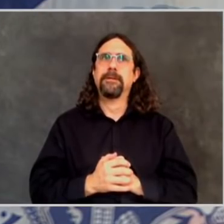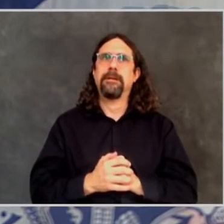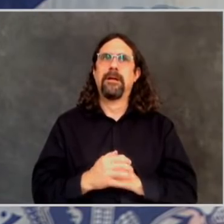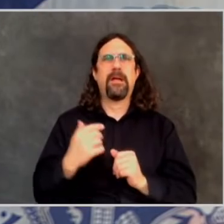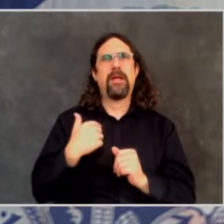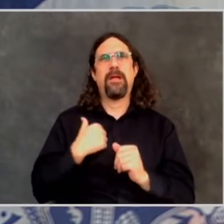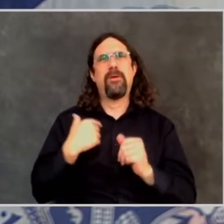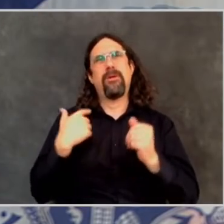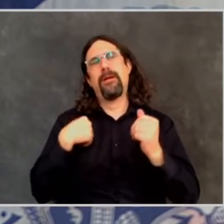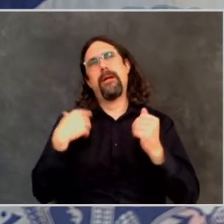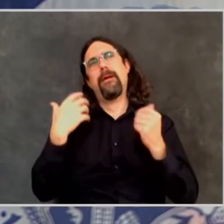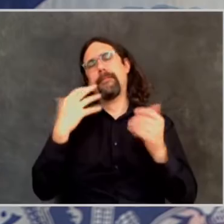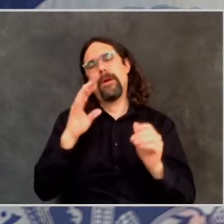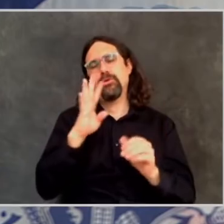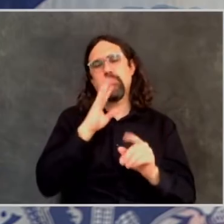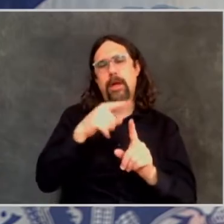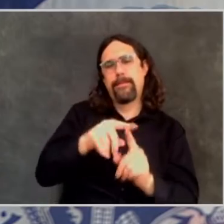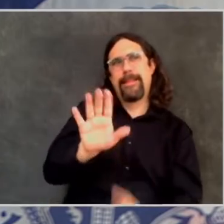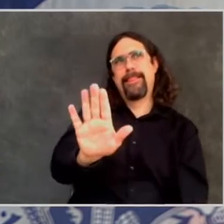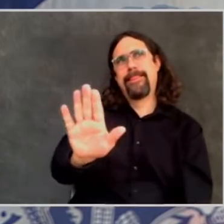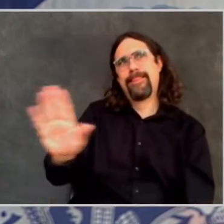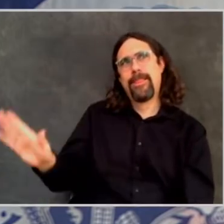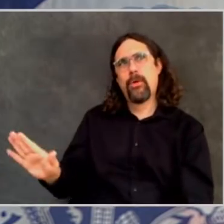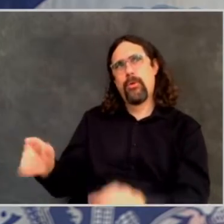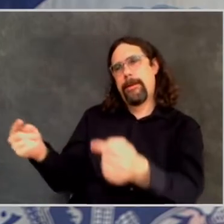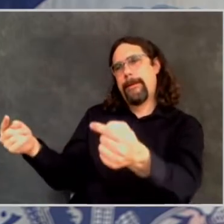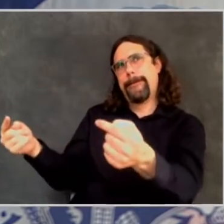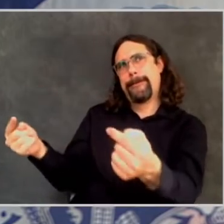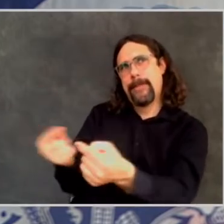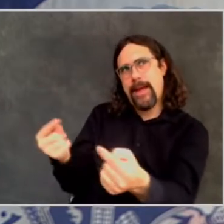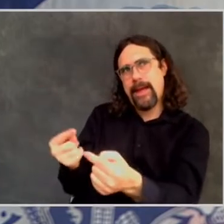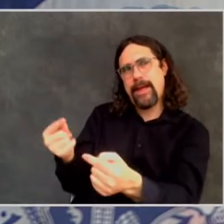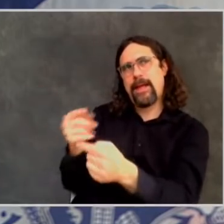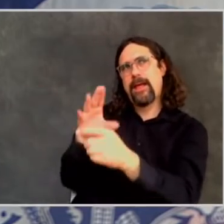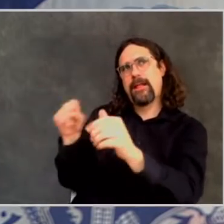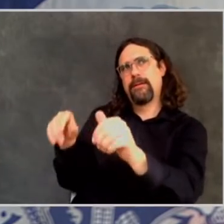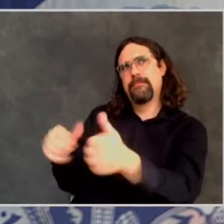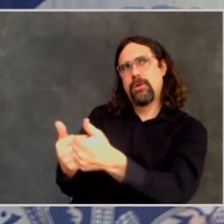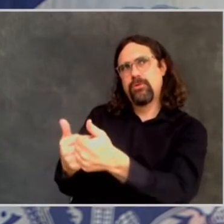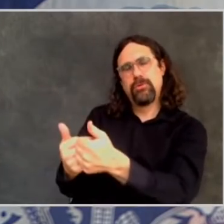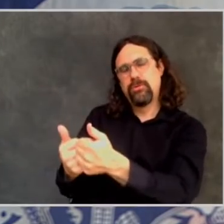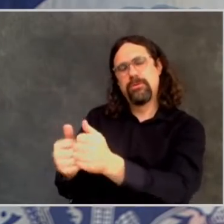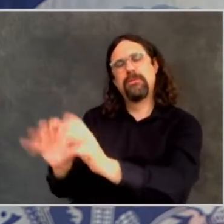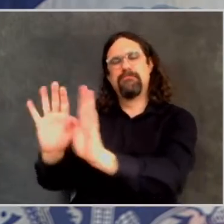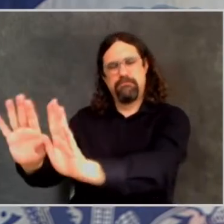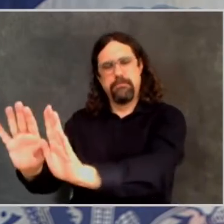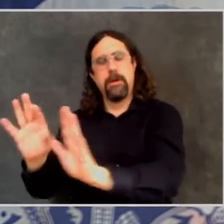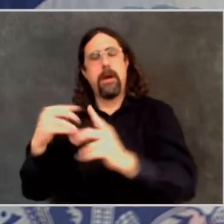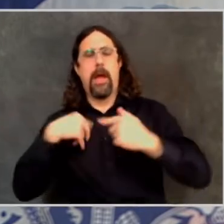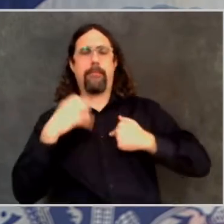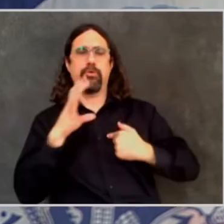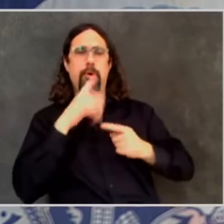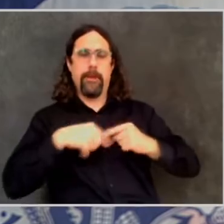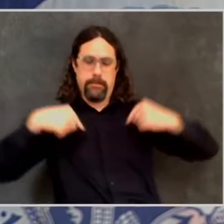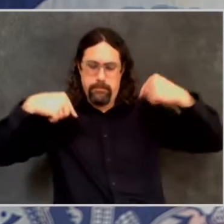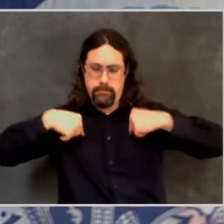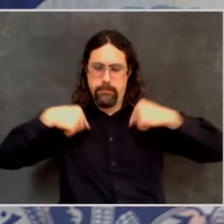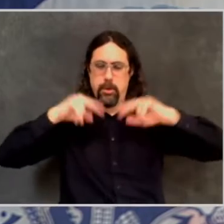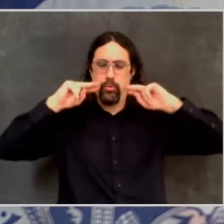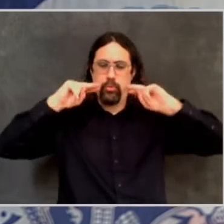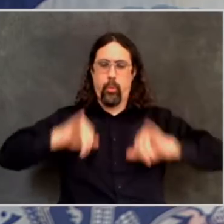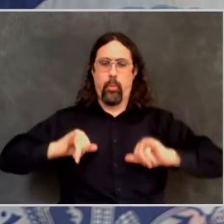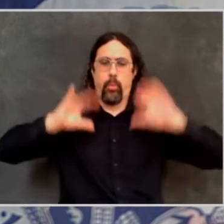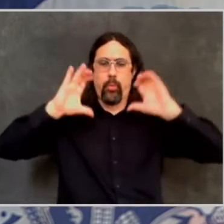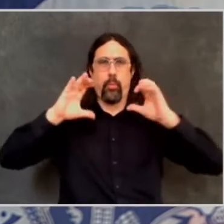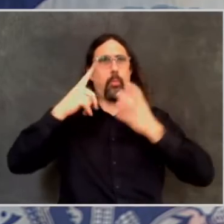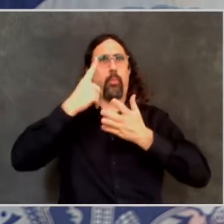think here we have the strongest public health system in America by far. We have the strongest health department. We have the strongest public health system with